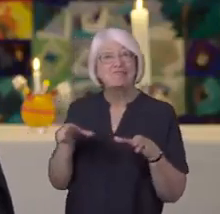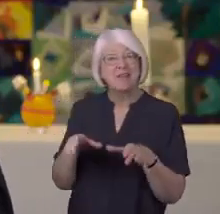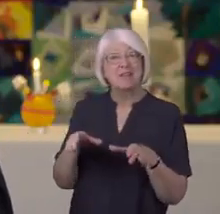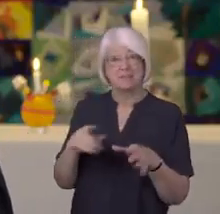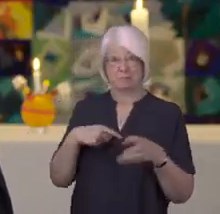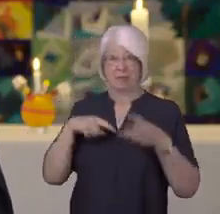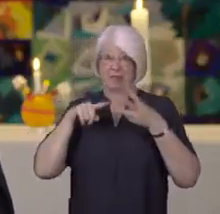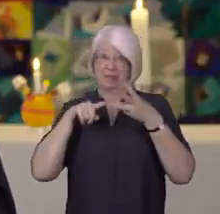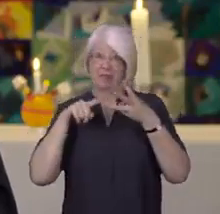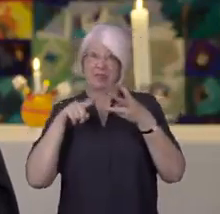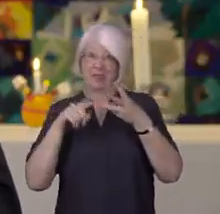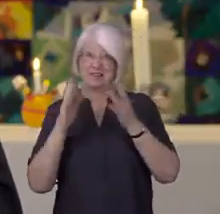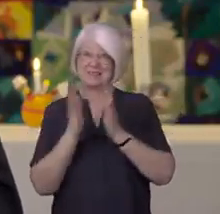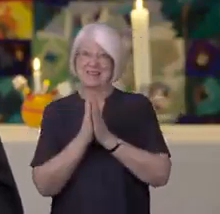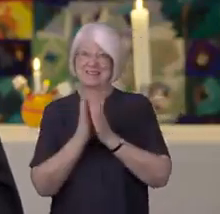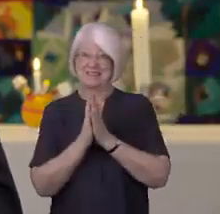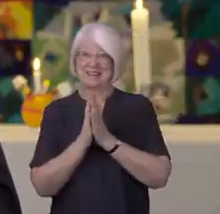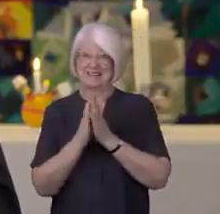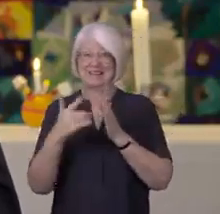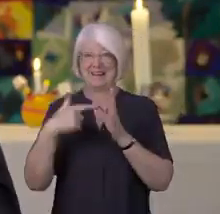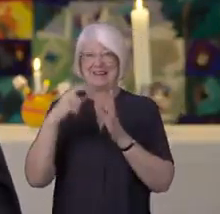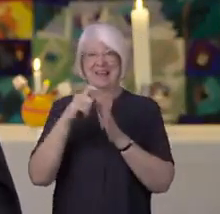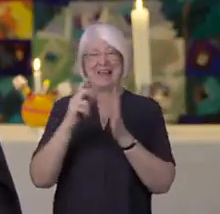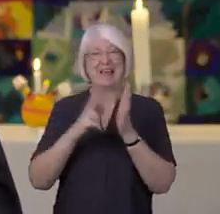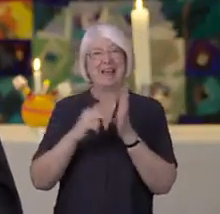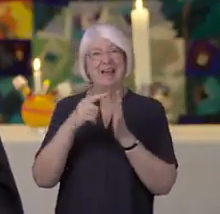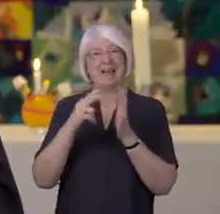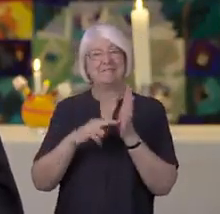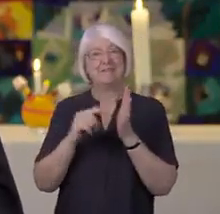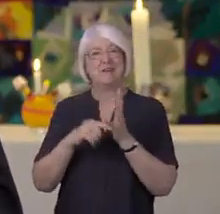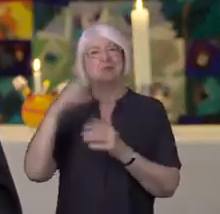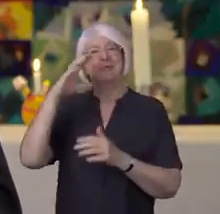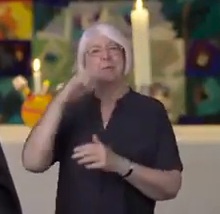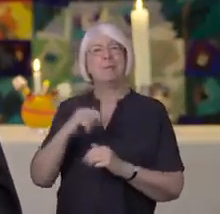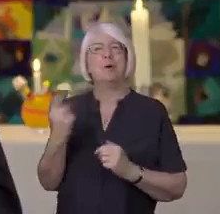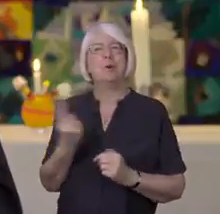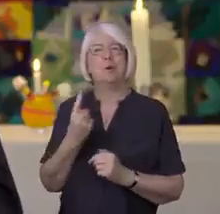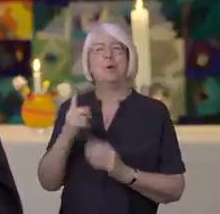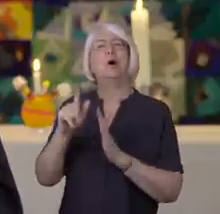this third Sunday in Advent, we remember John the Baptist.